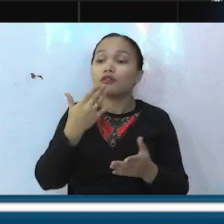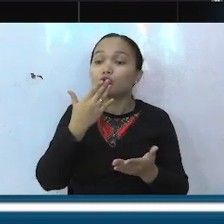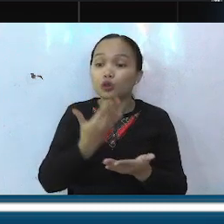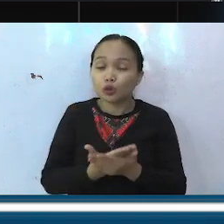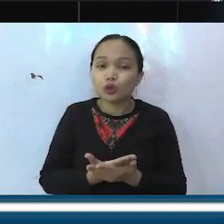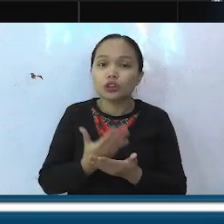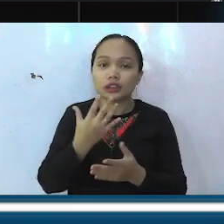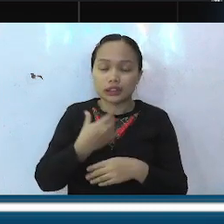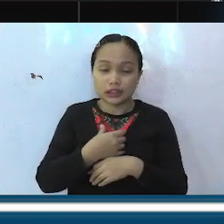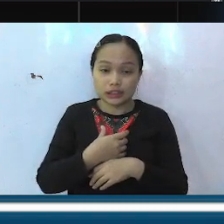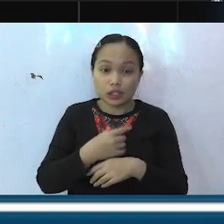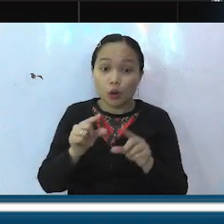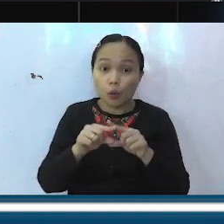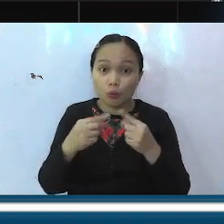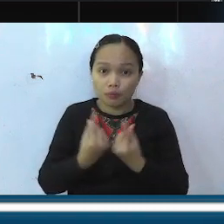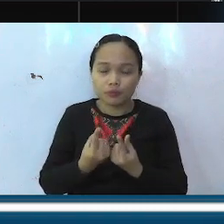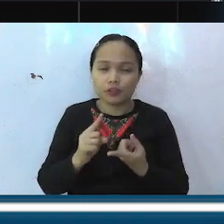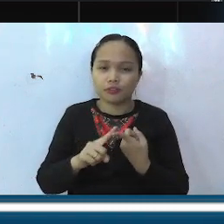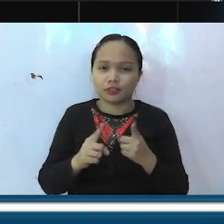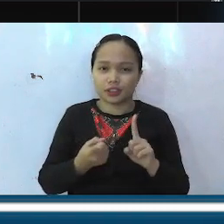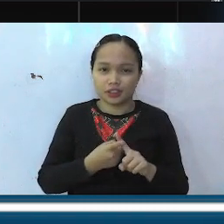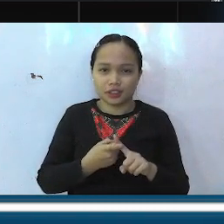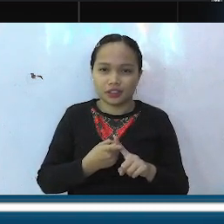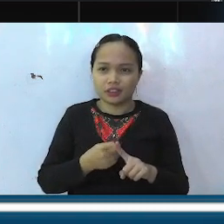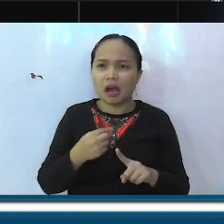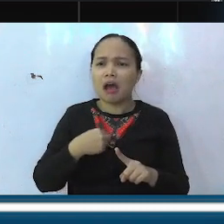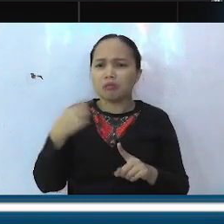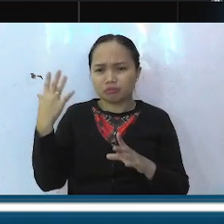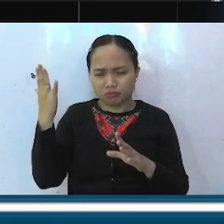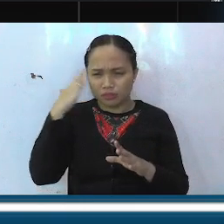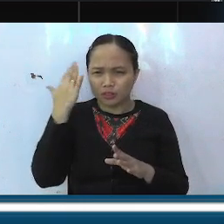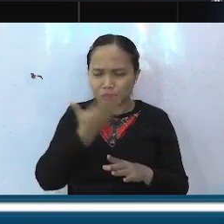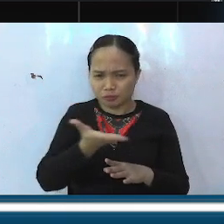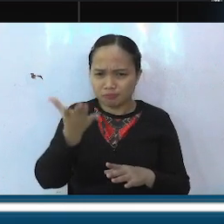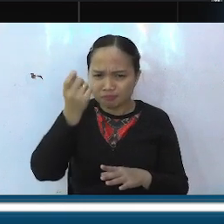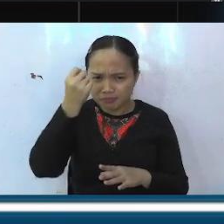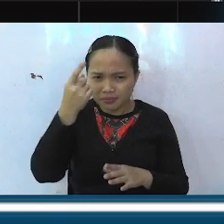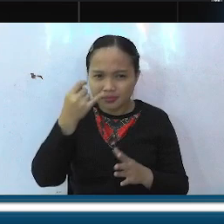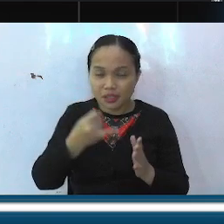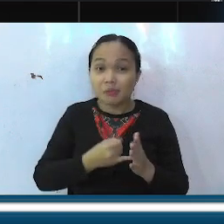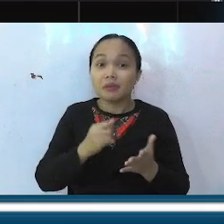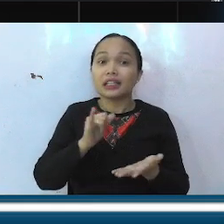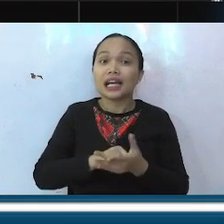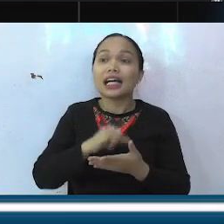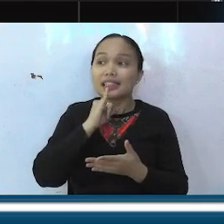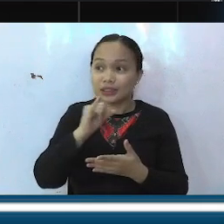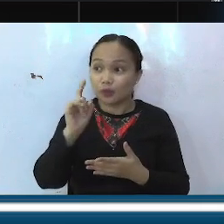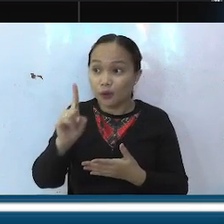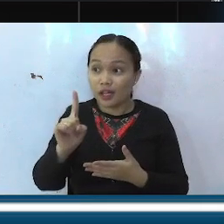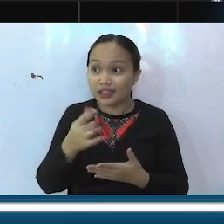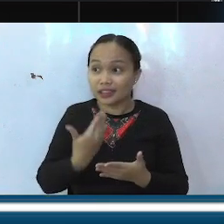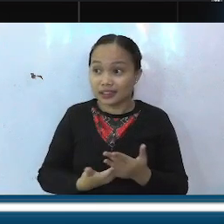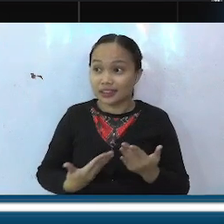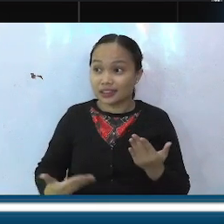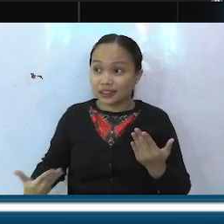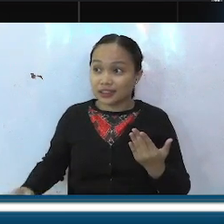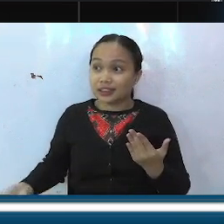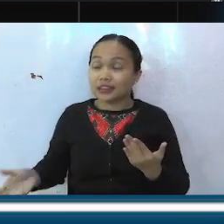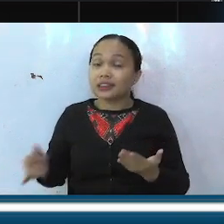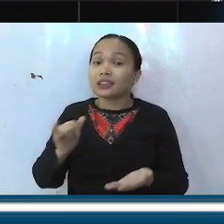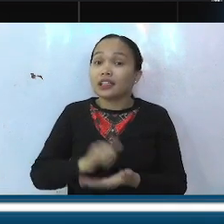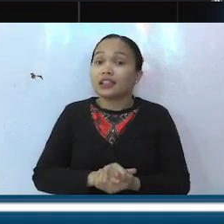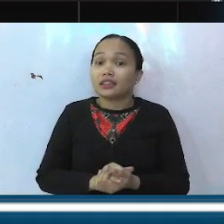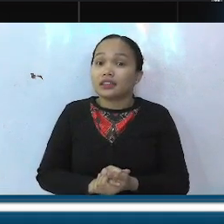friends. Yeah. You see, alam ko nakuha niyo yun, pero yan yung isa sa mga bagay na talagang, you